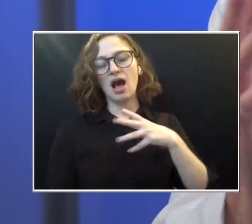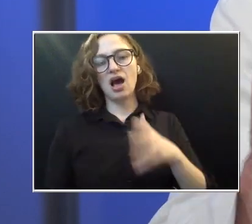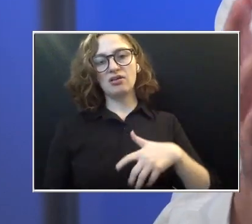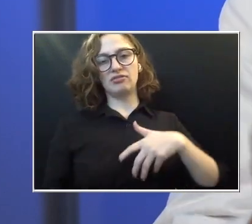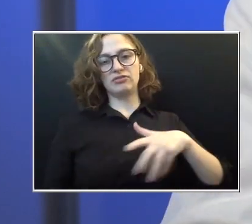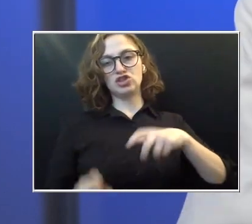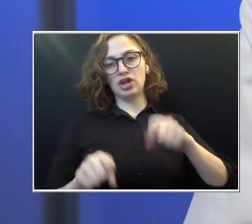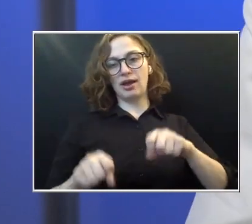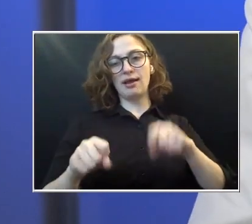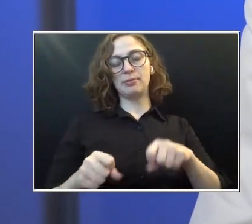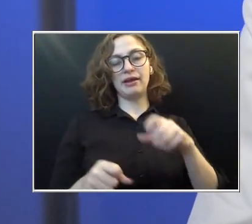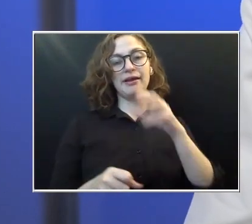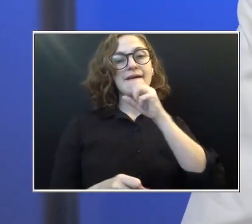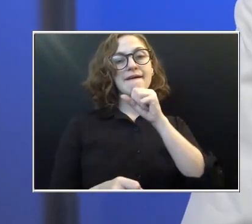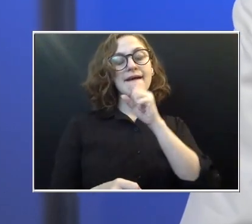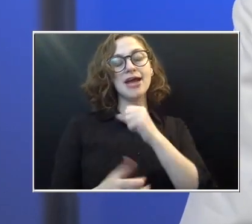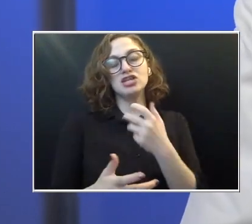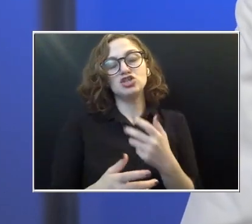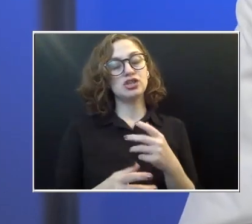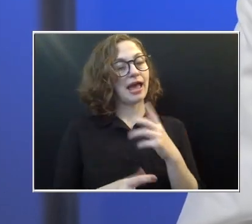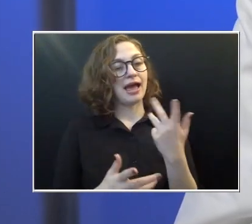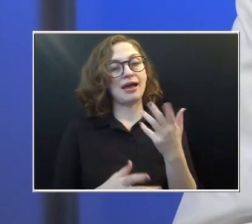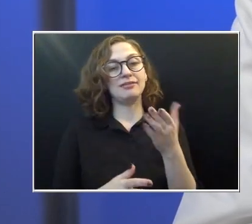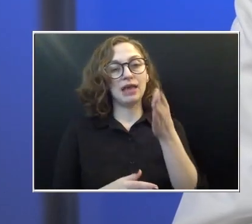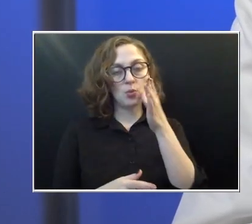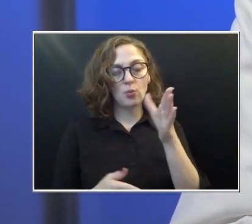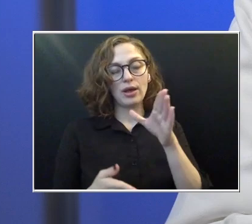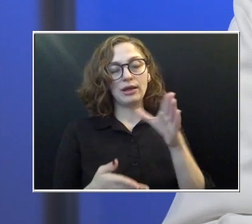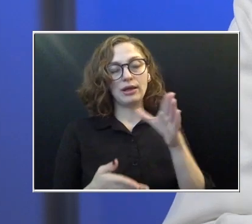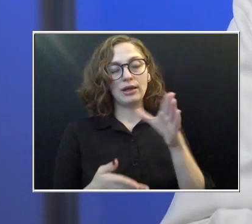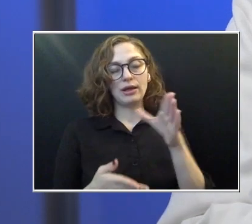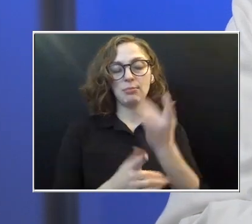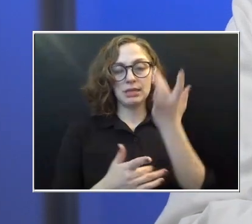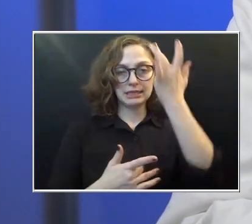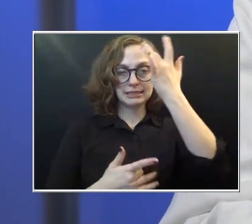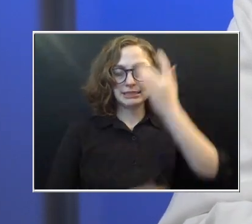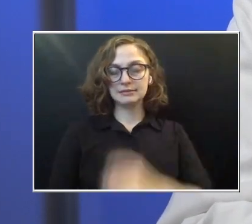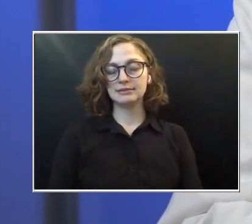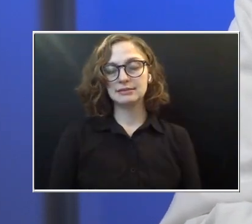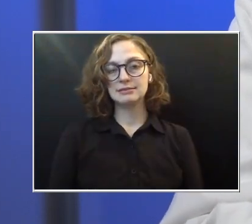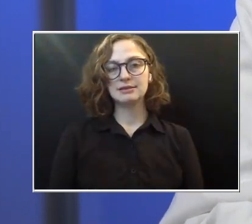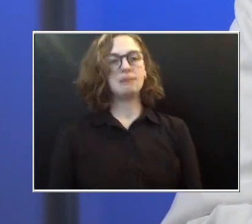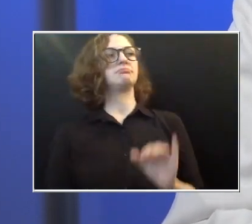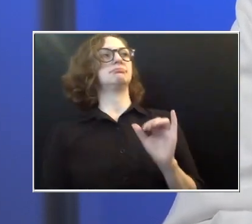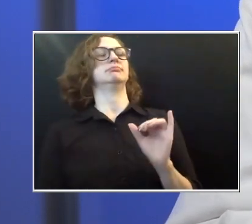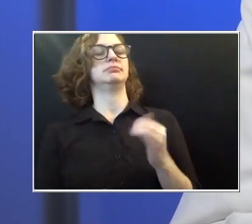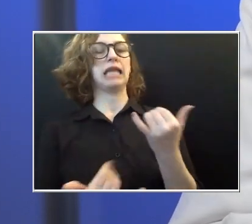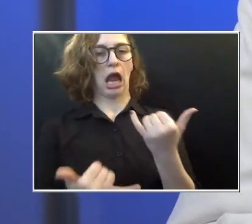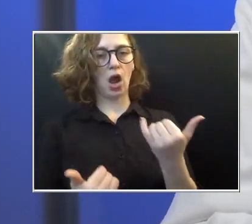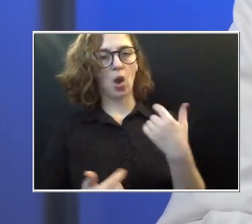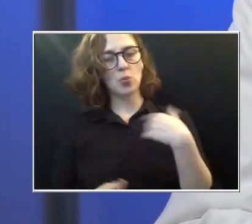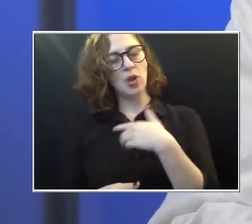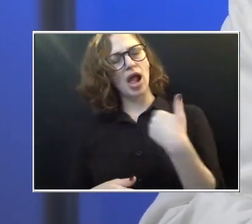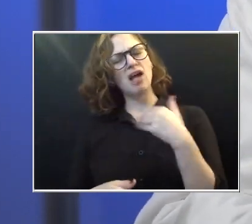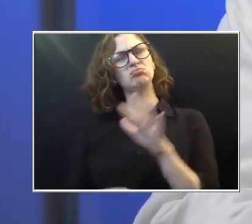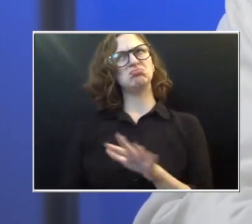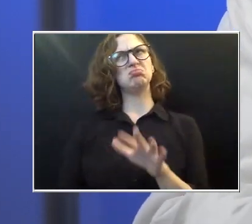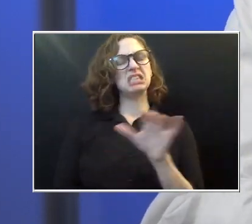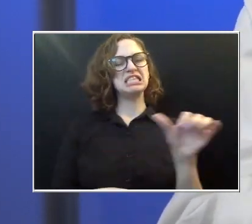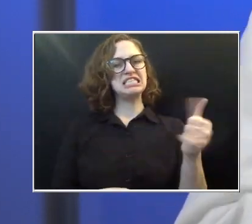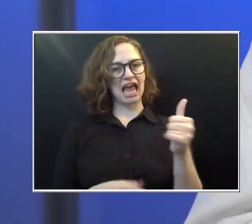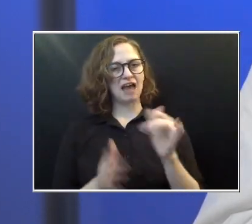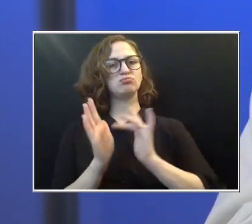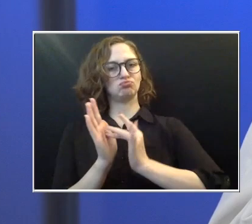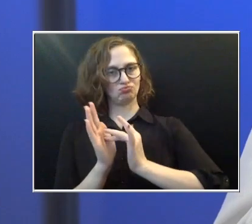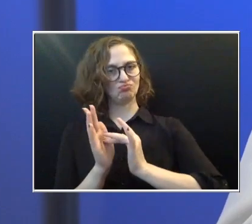have 10-ish, FDA-approved drugs. And what is amazing is for the vast majority of my patients, and Lewis can comment, it